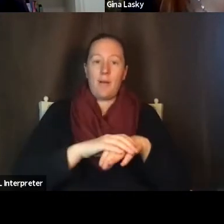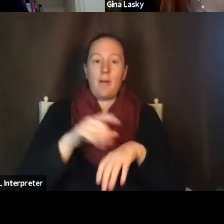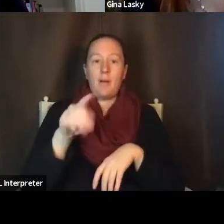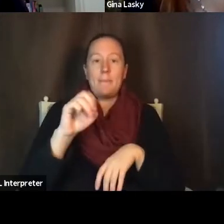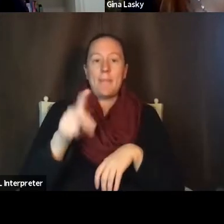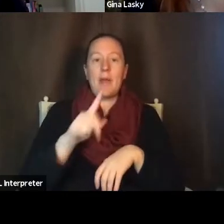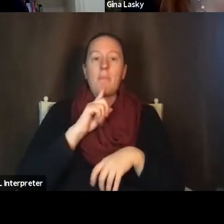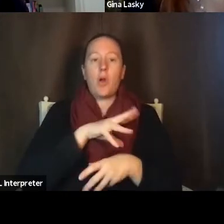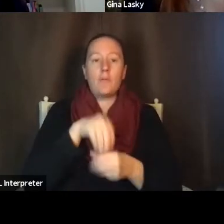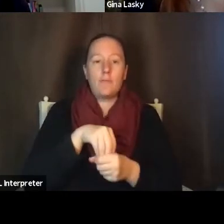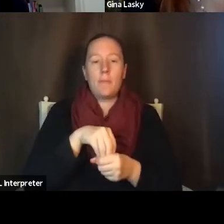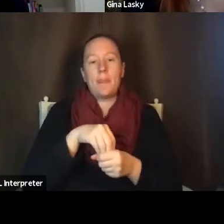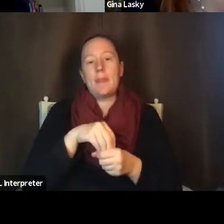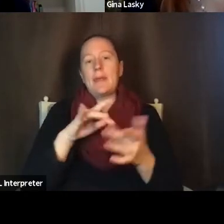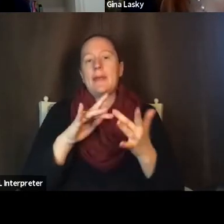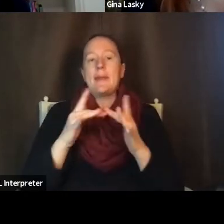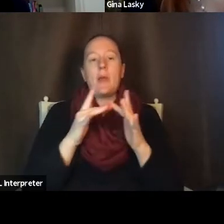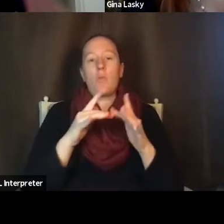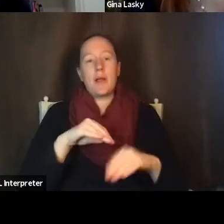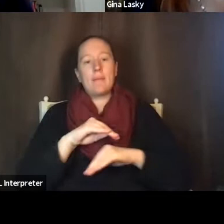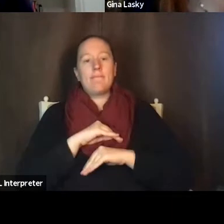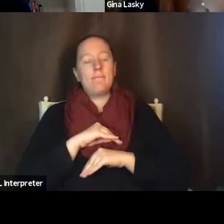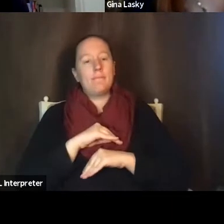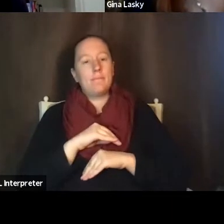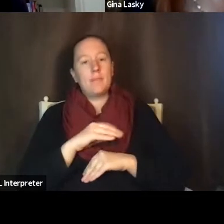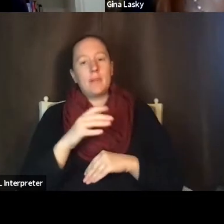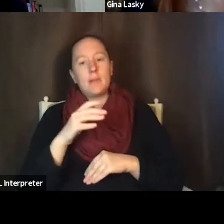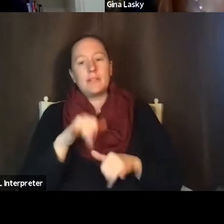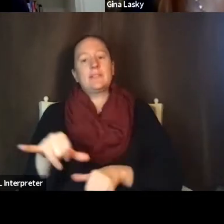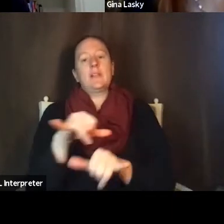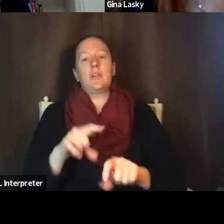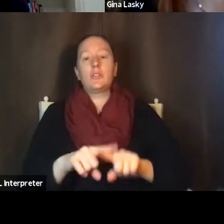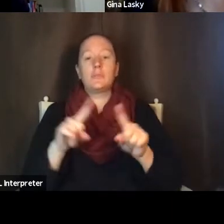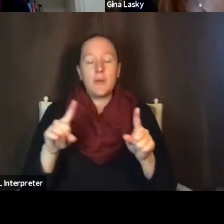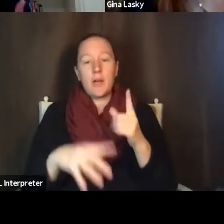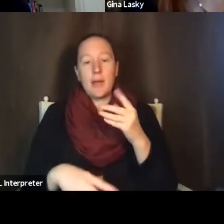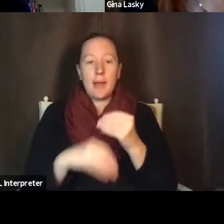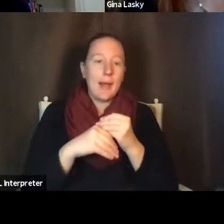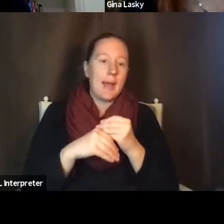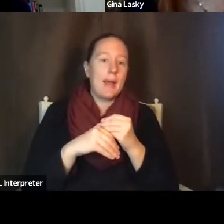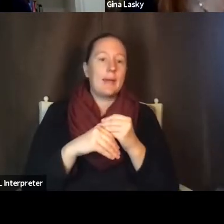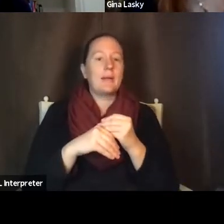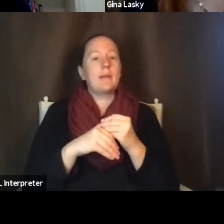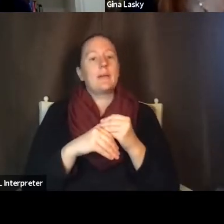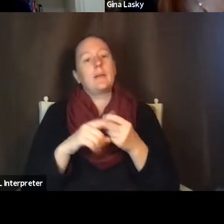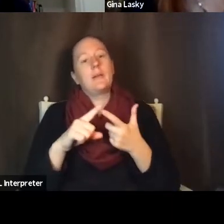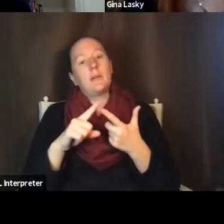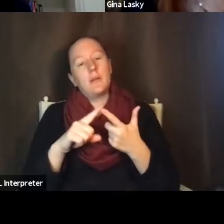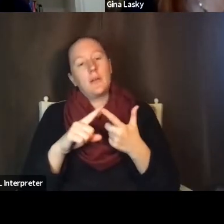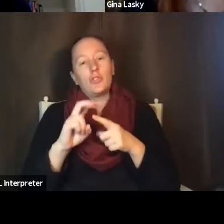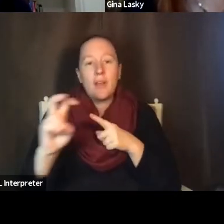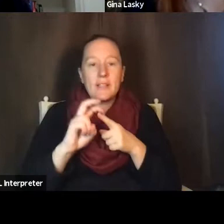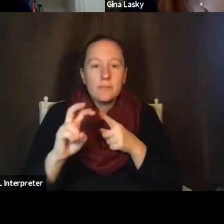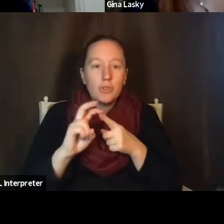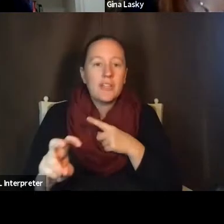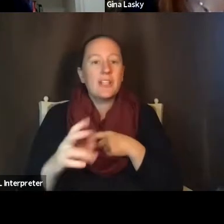within those network adequacy standards. But of course, when you layer in the perhaps, social determinants such as